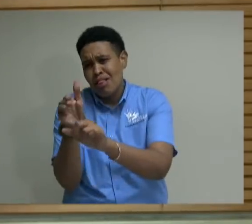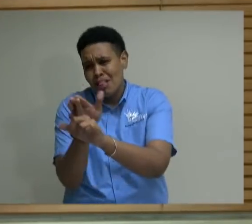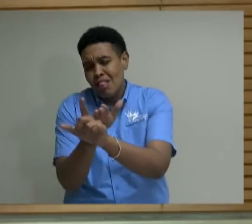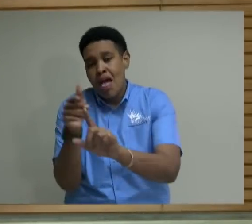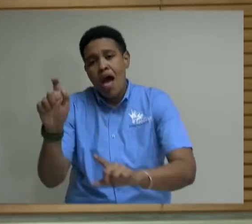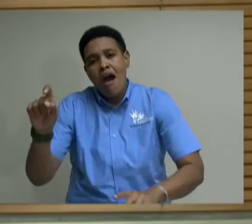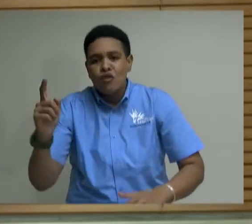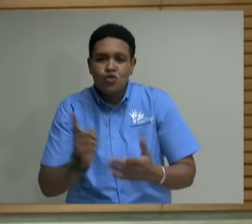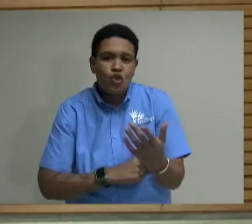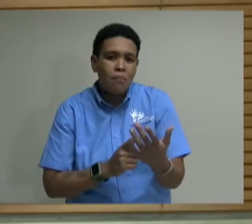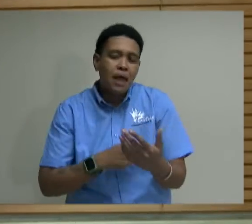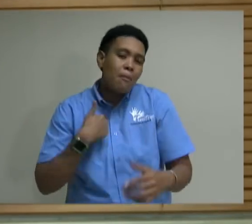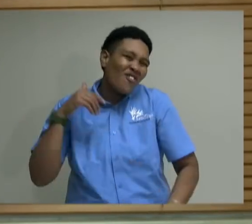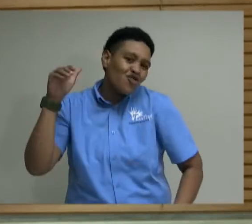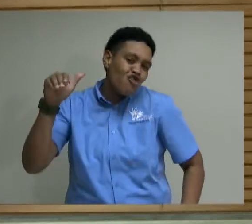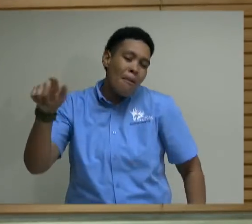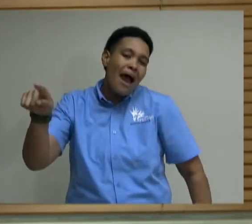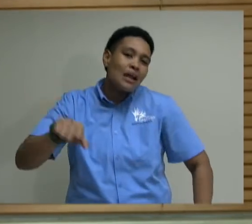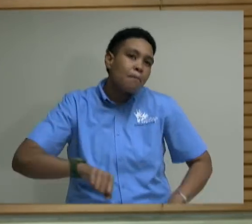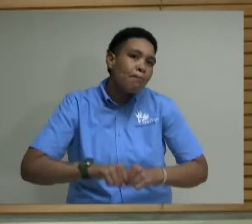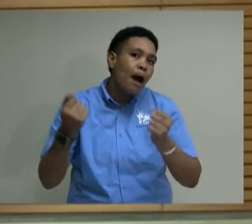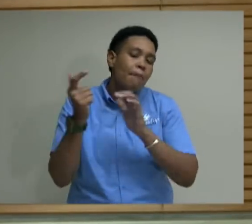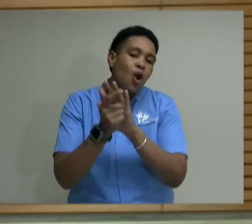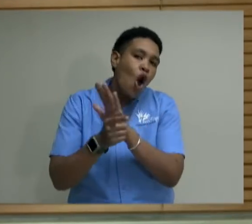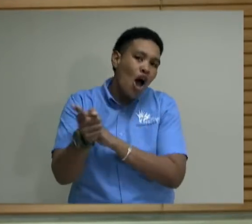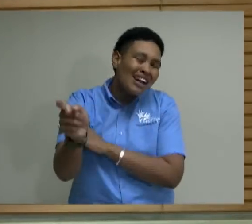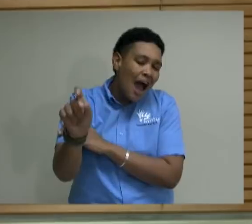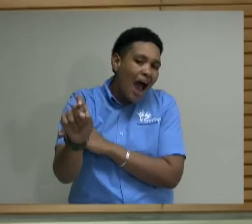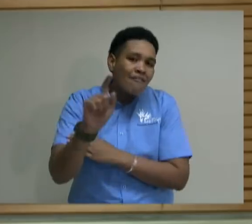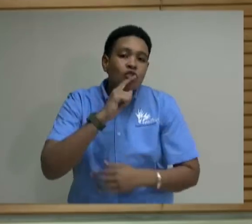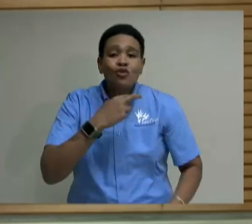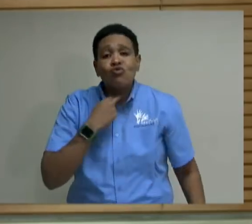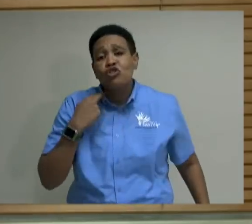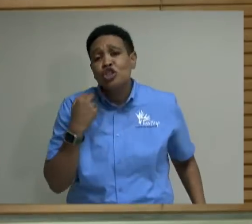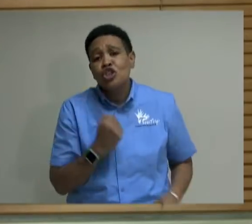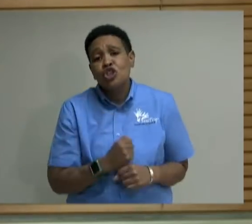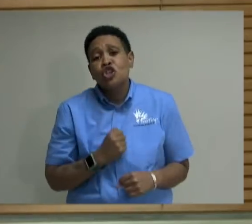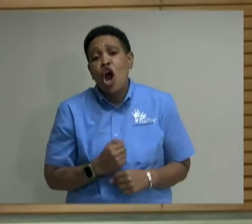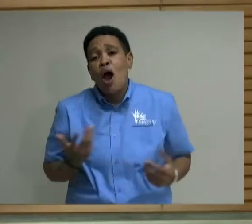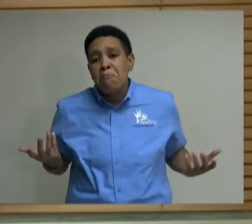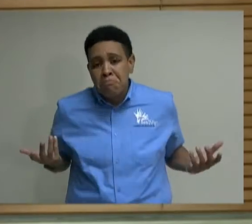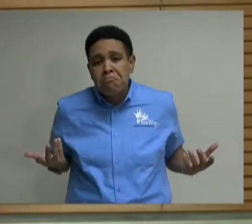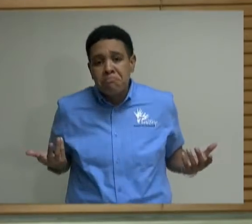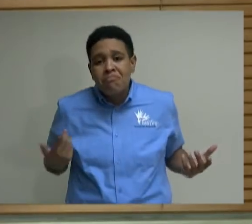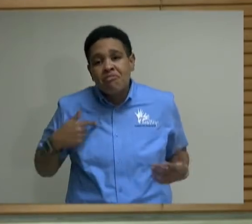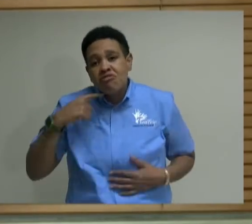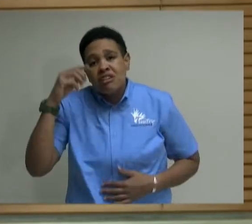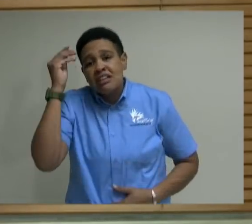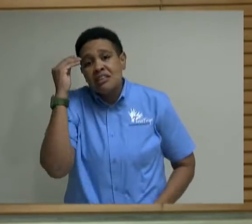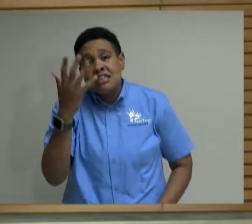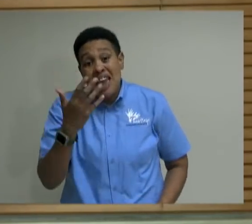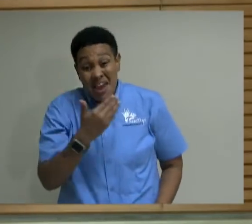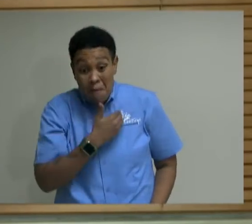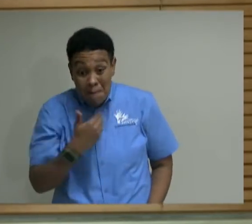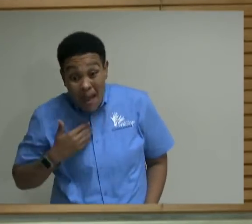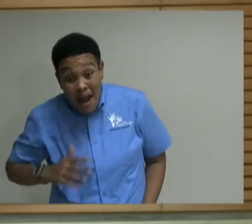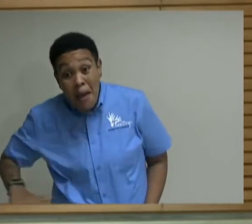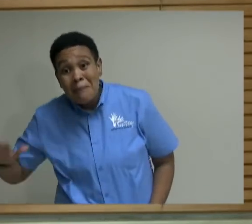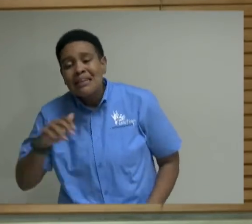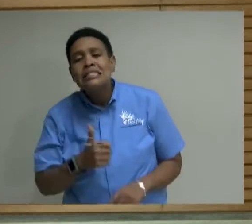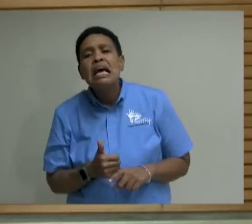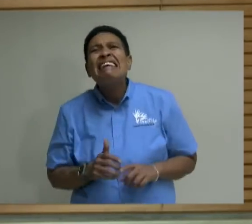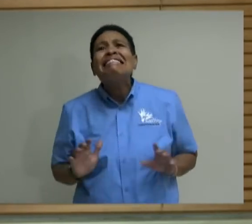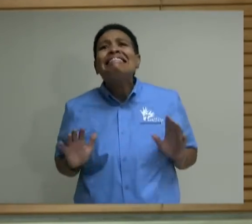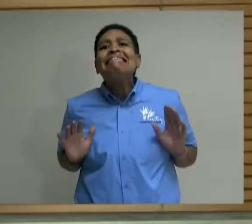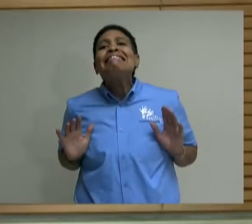and there are cases where we remind them of their breaching the law. It's a risky job wherever you take it, and as I say initially, the members were a bit drab